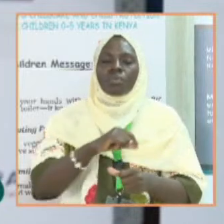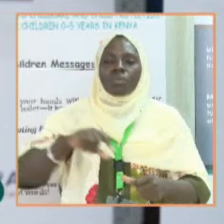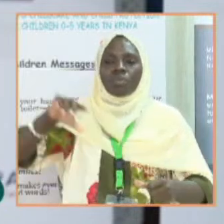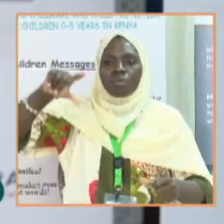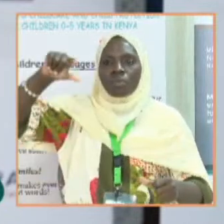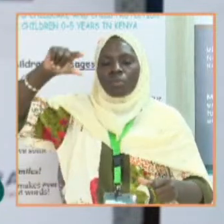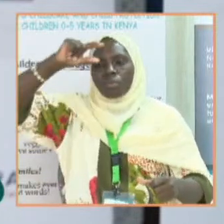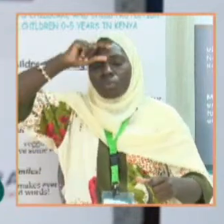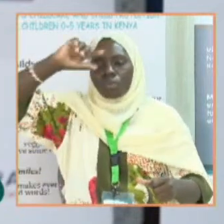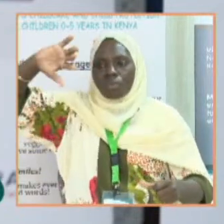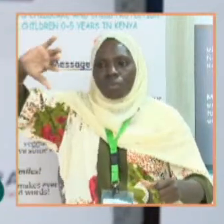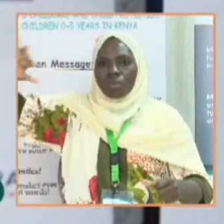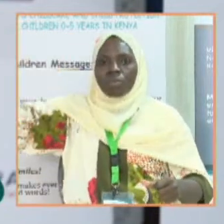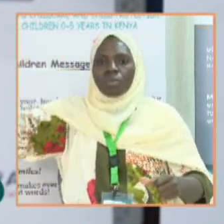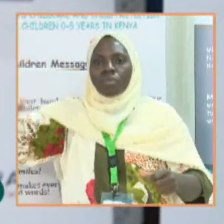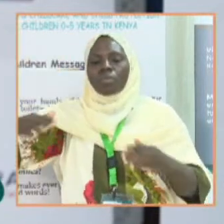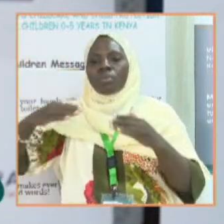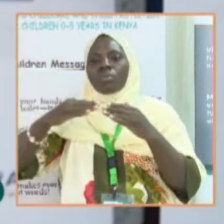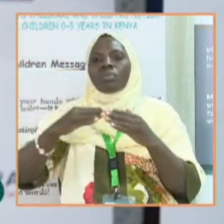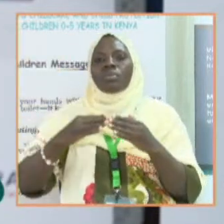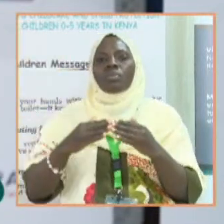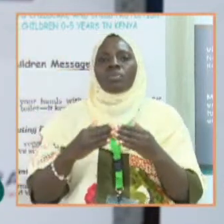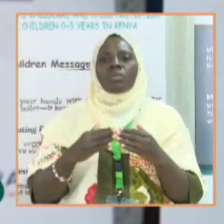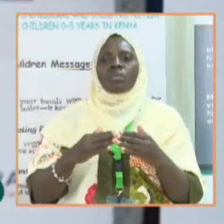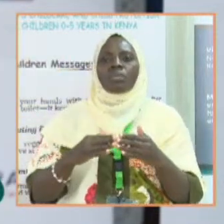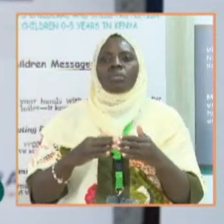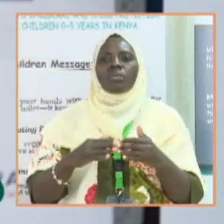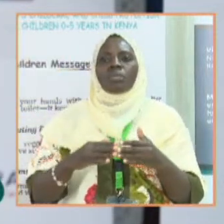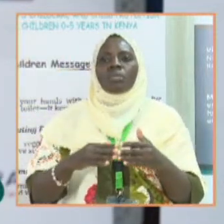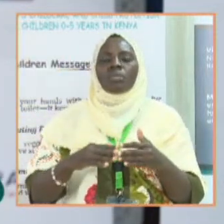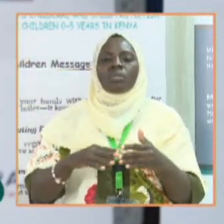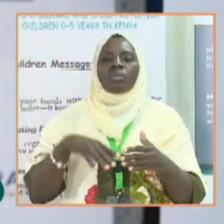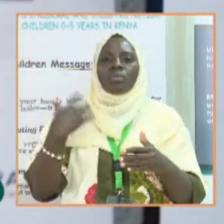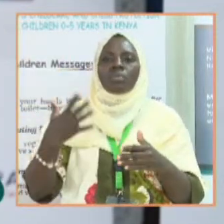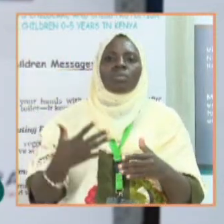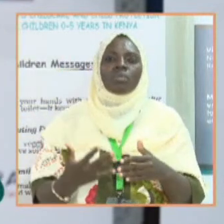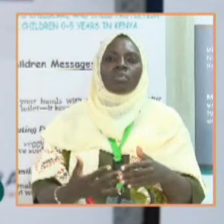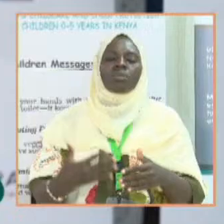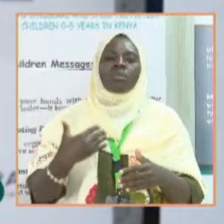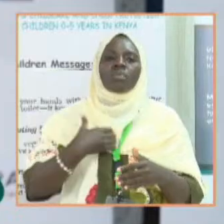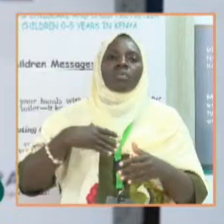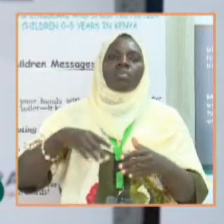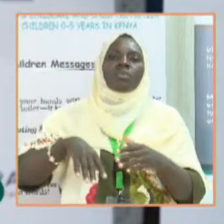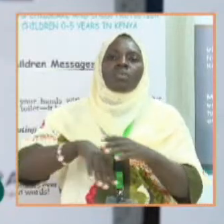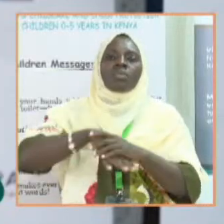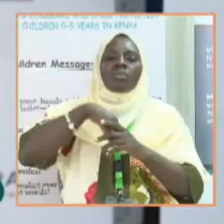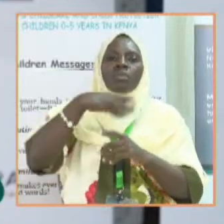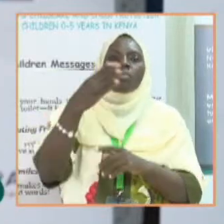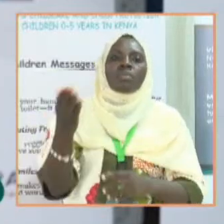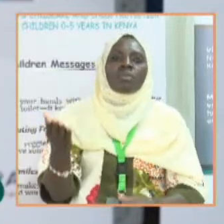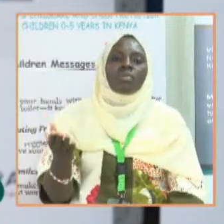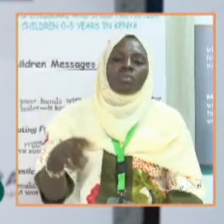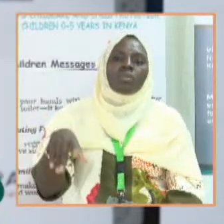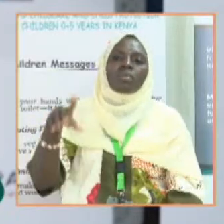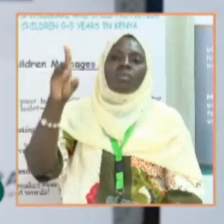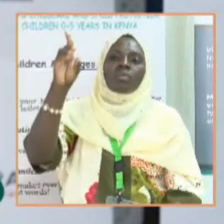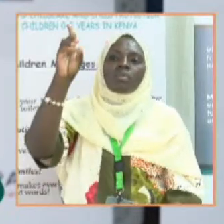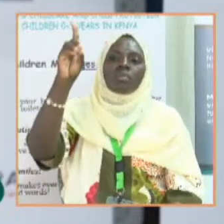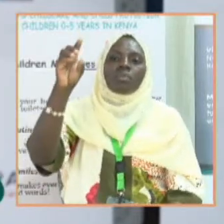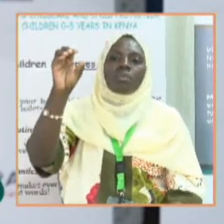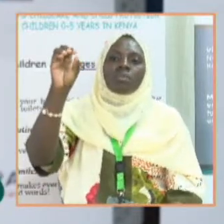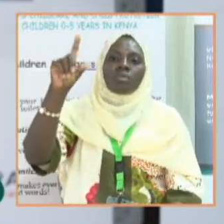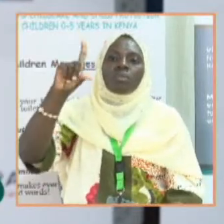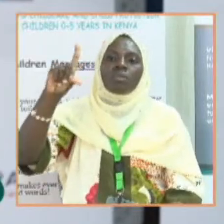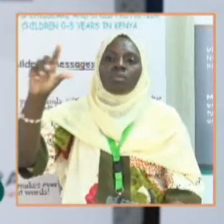and at national level, we had high reliance on external donors, and these include the NGOs that are, and the CSOs that